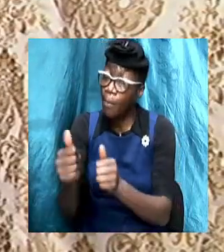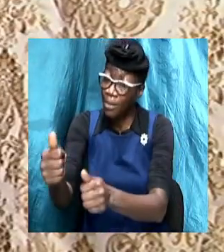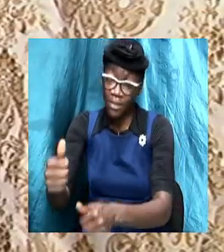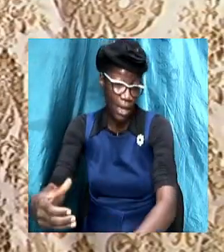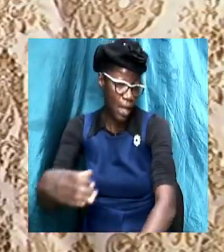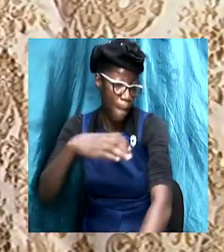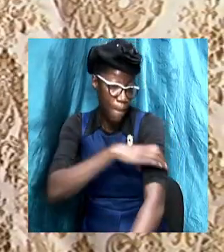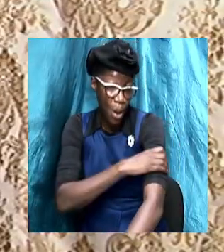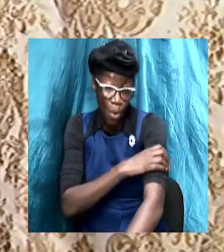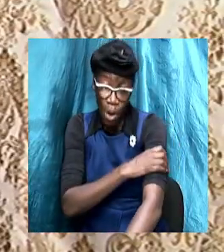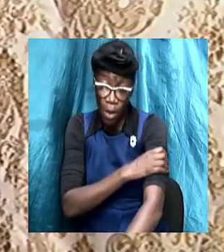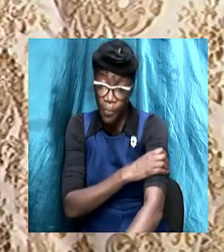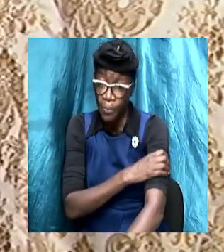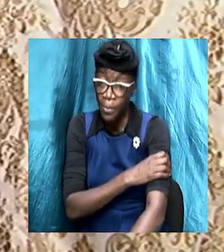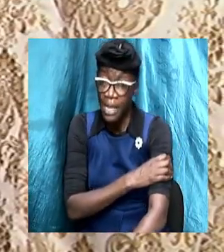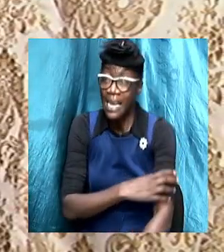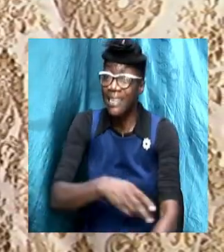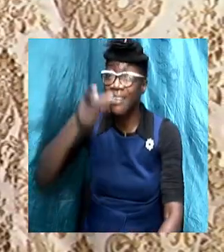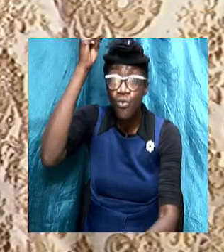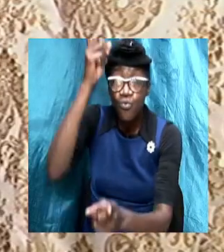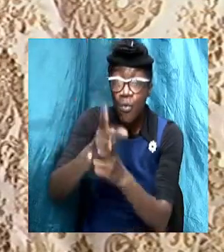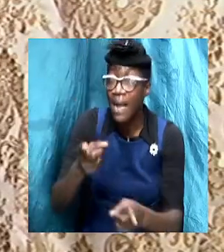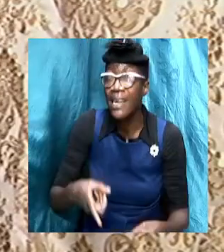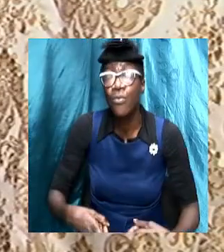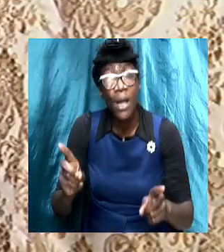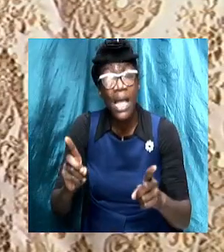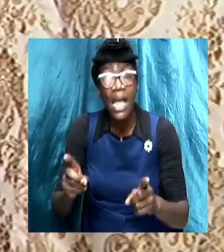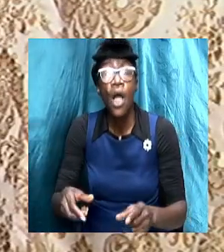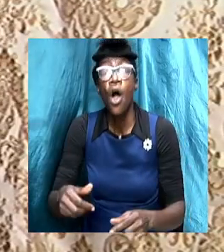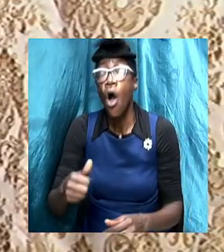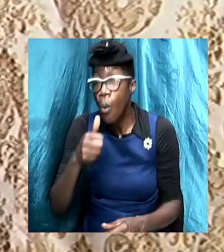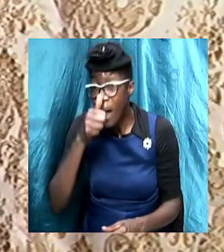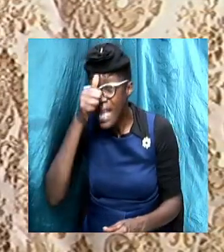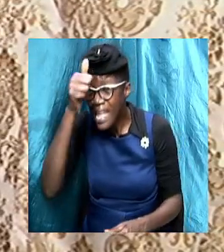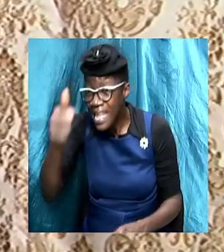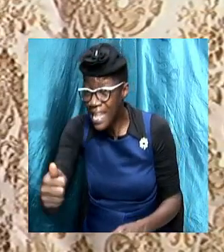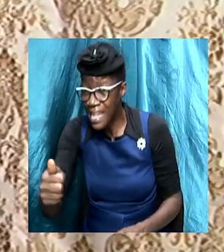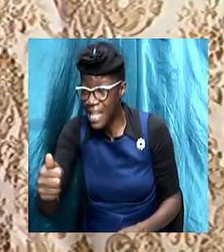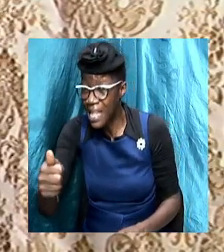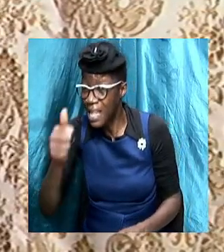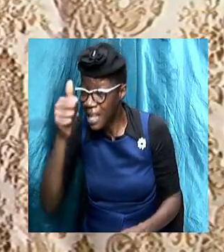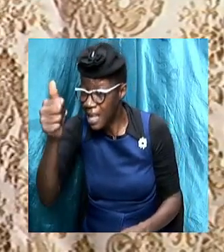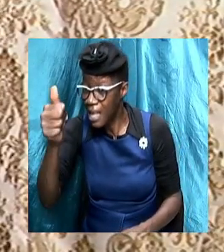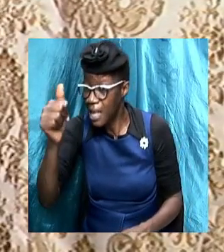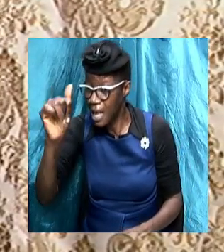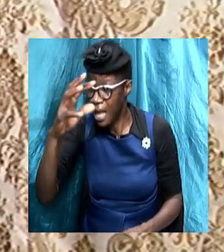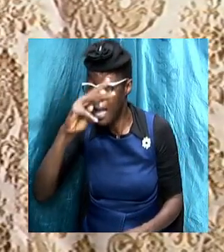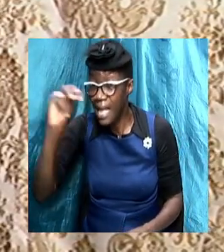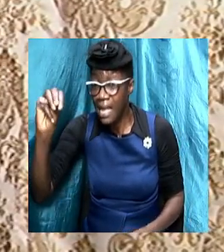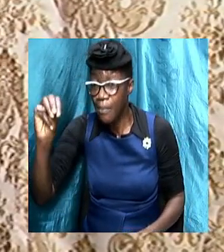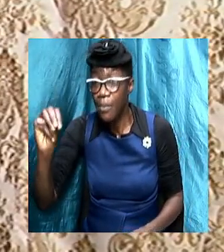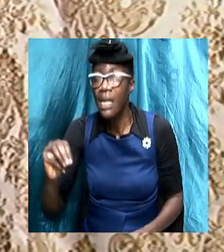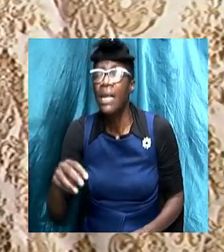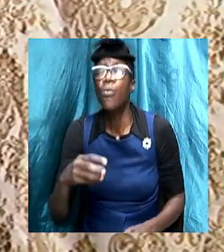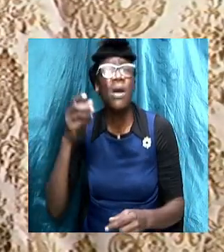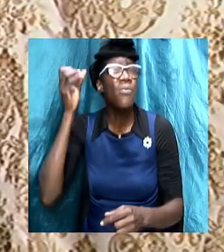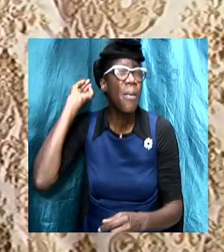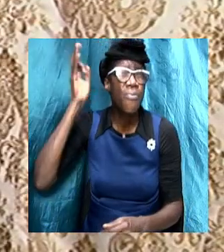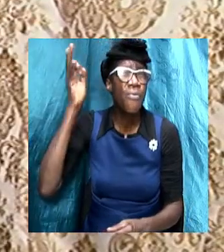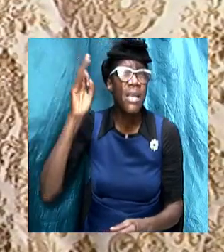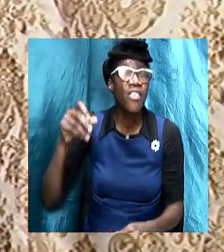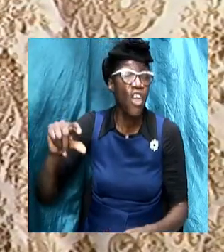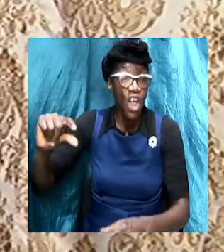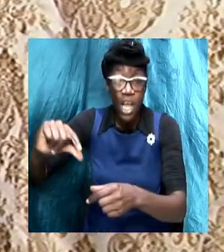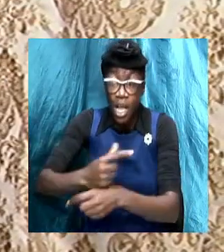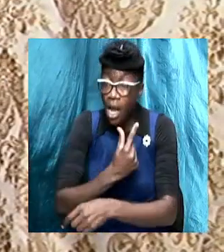its original state. Our aim is to ensure that when we preach the gospel message, it's not a message that tickles the